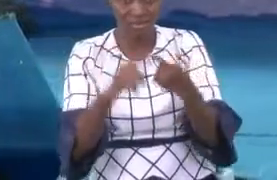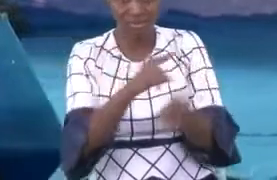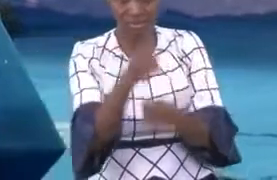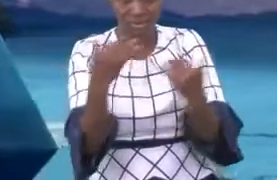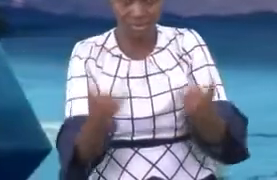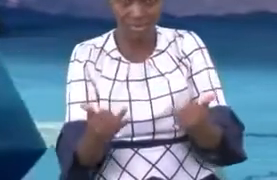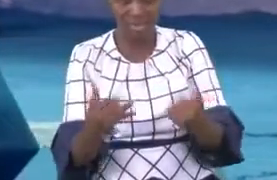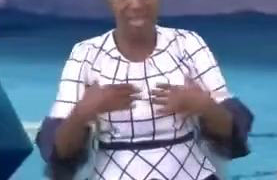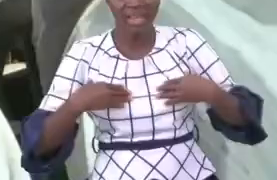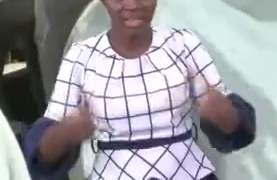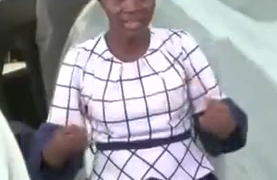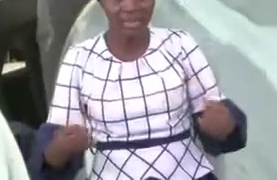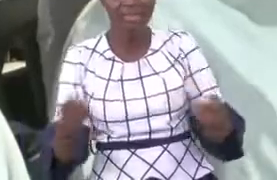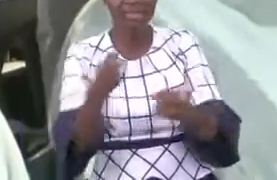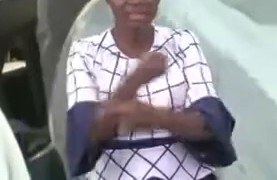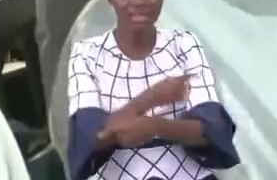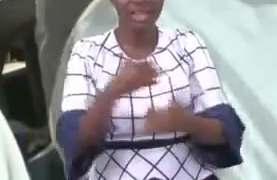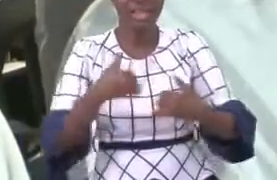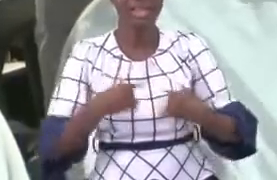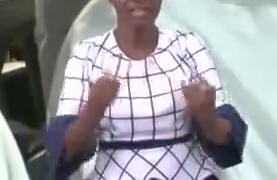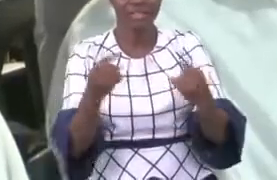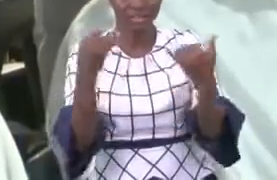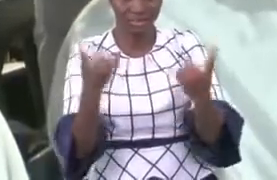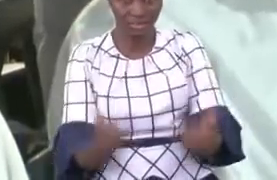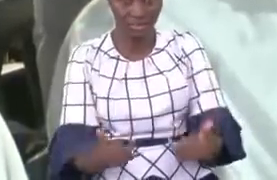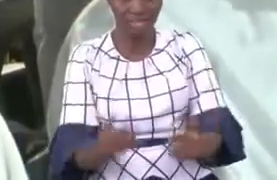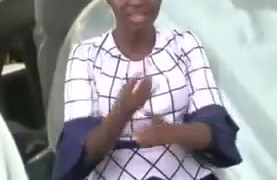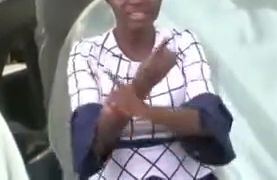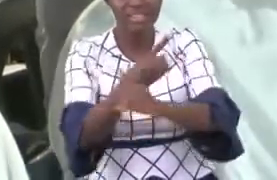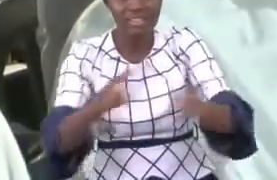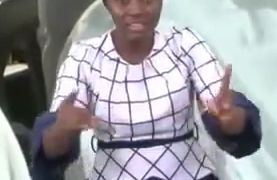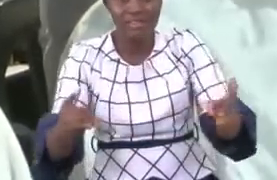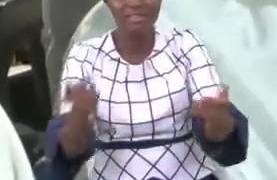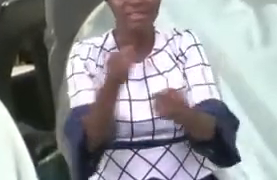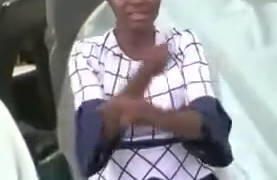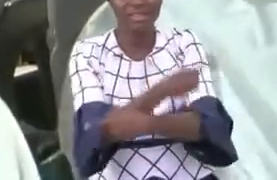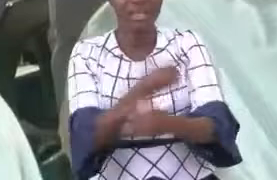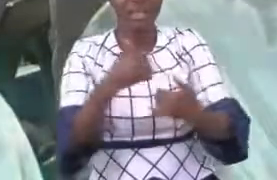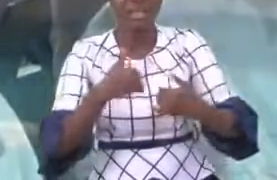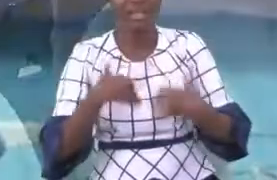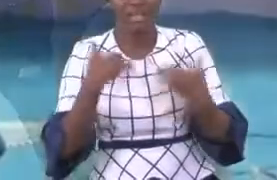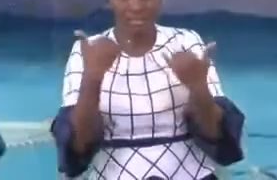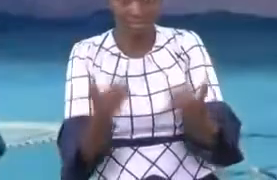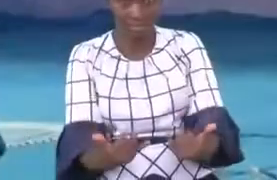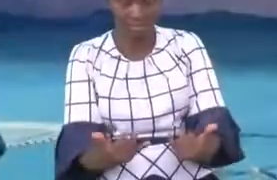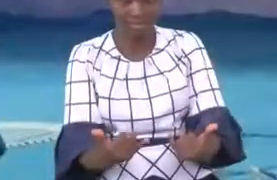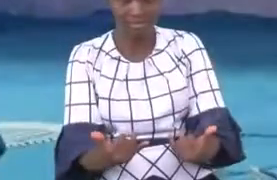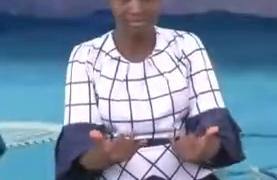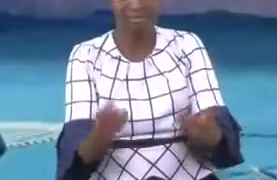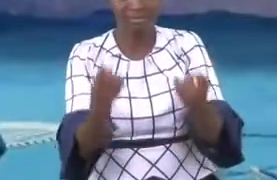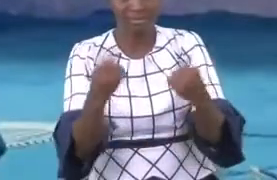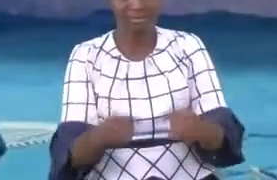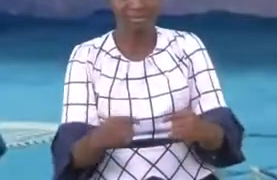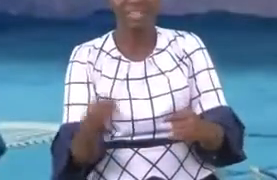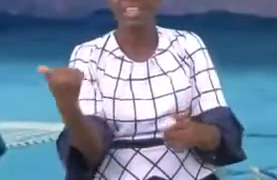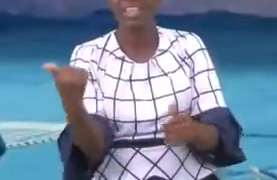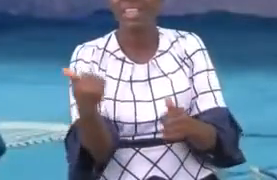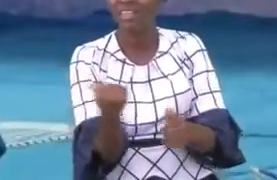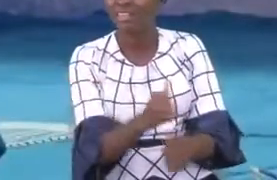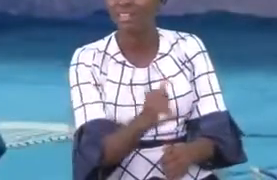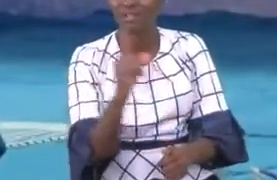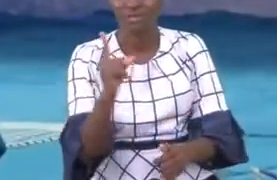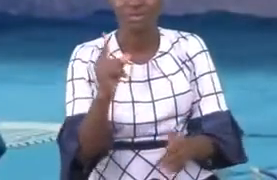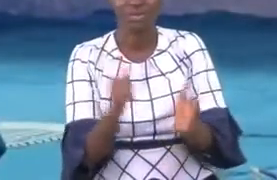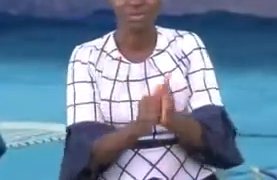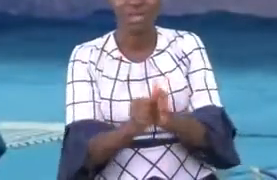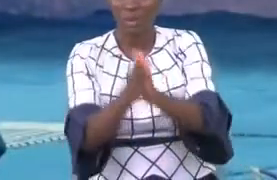day has now come. Anyone that calls on the name of the Lord will be saved. Anyone